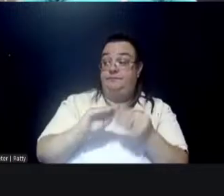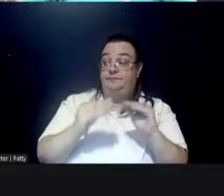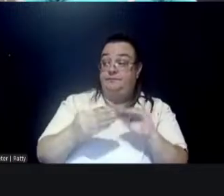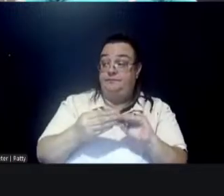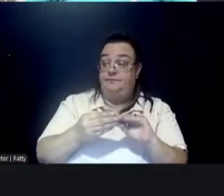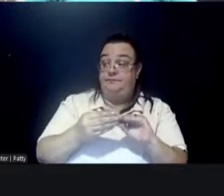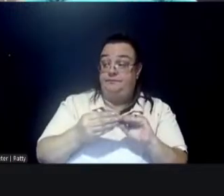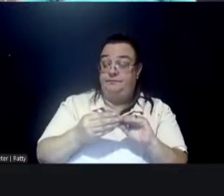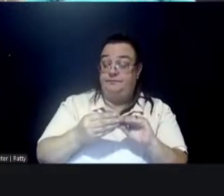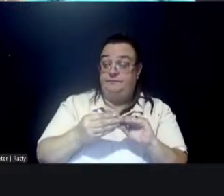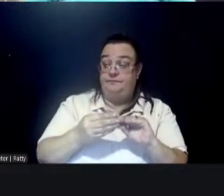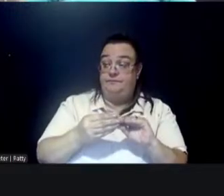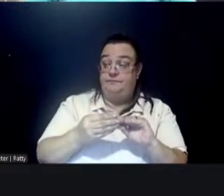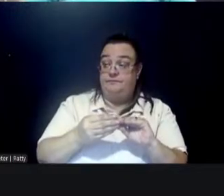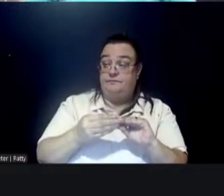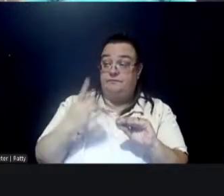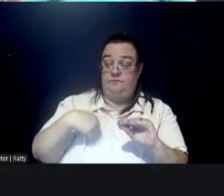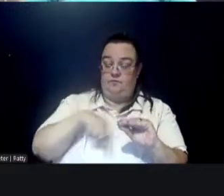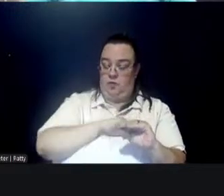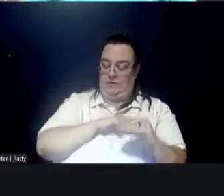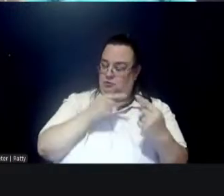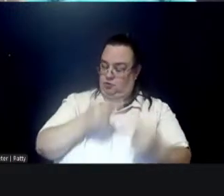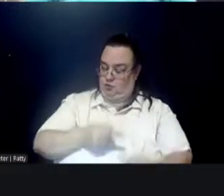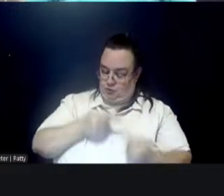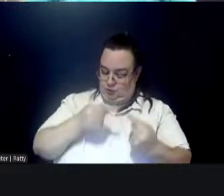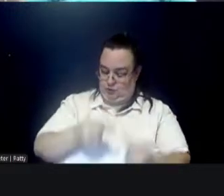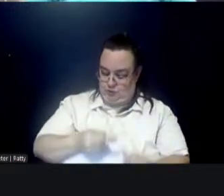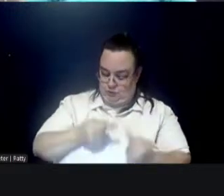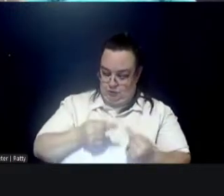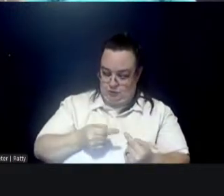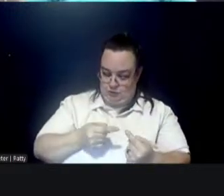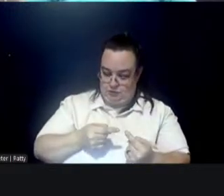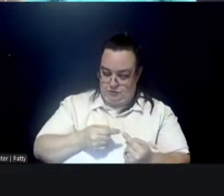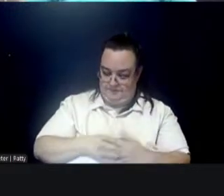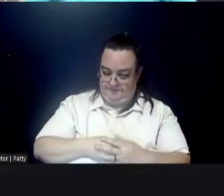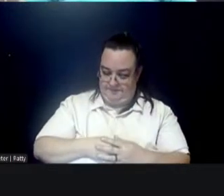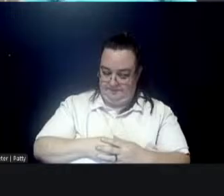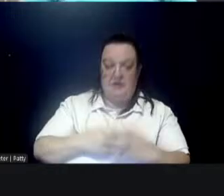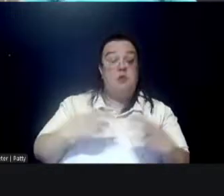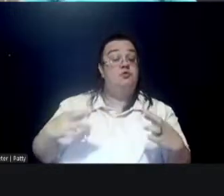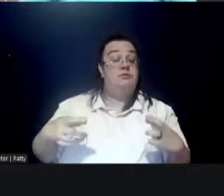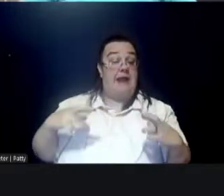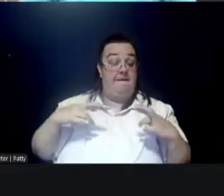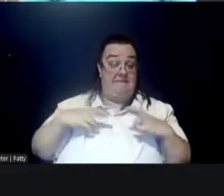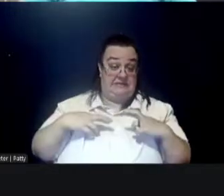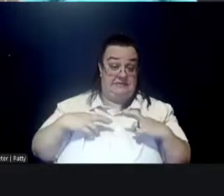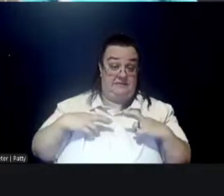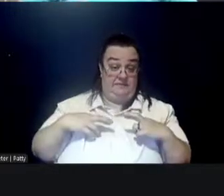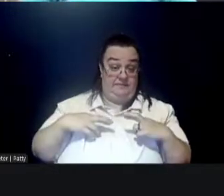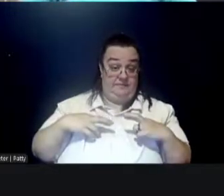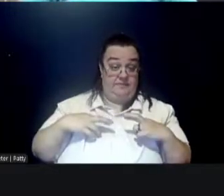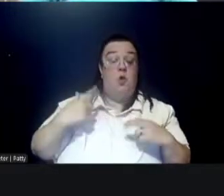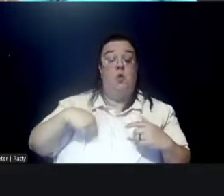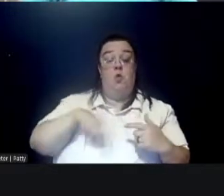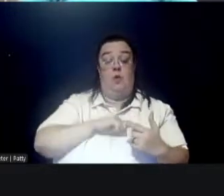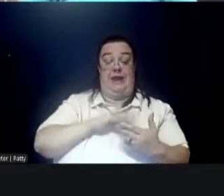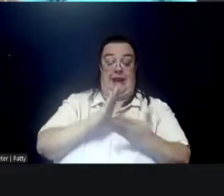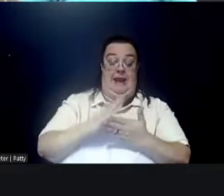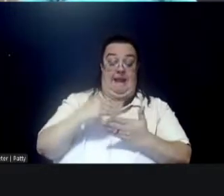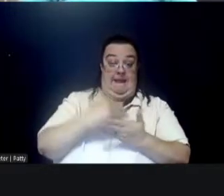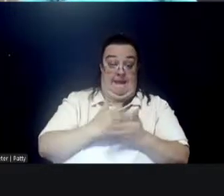had difficulty with is the retirement. We budgeted